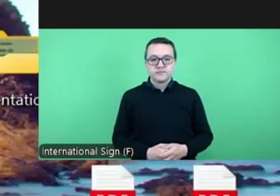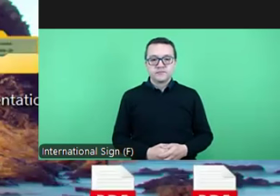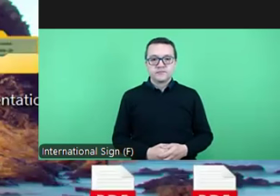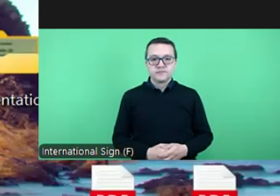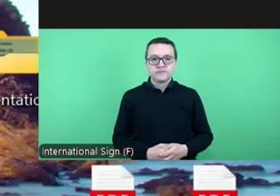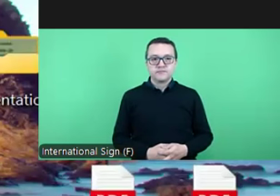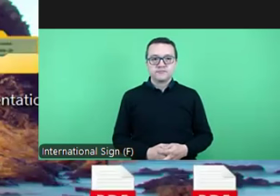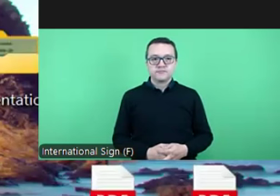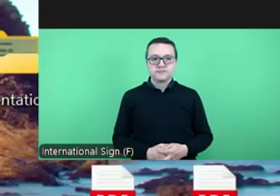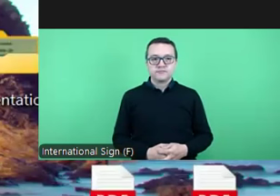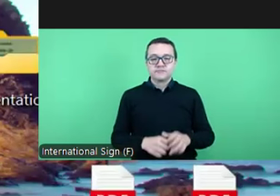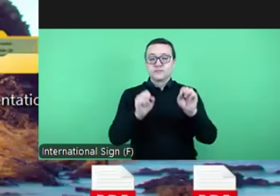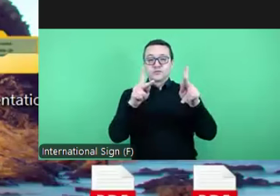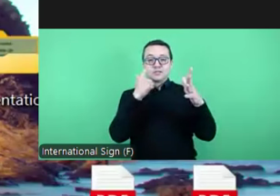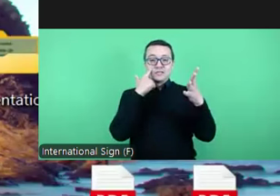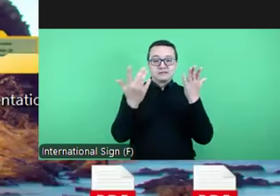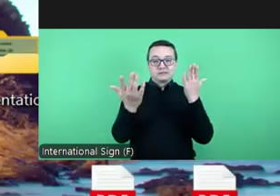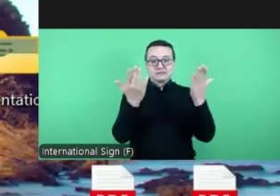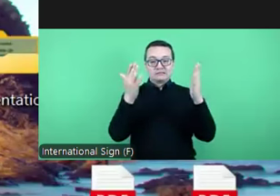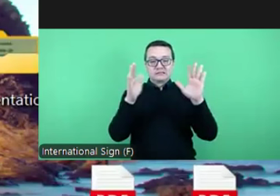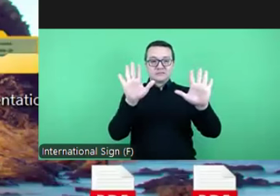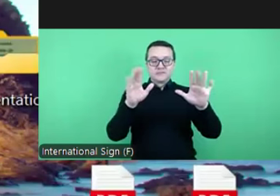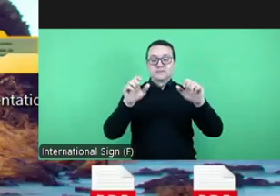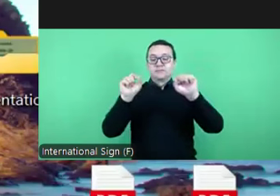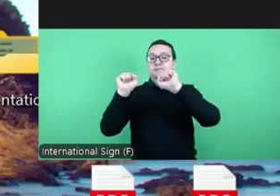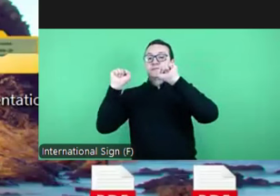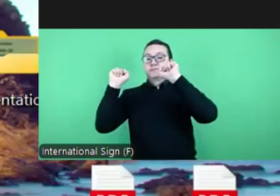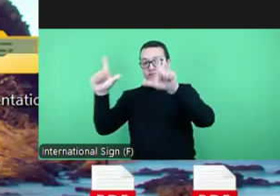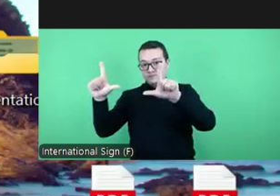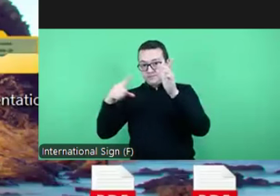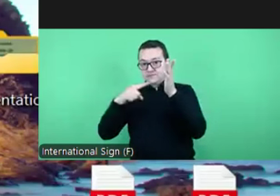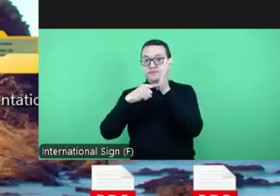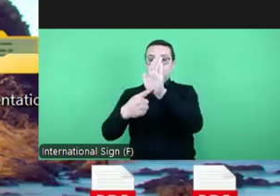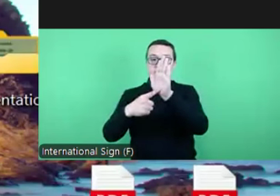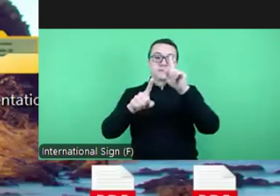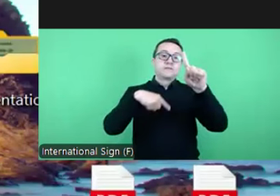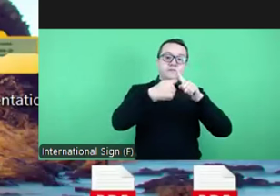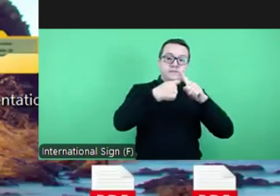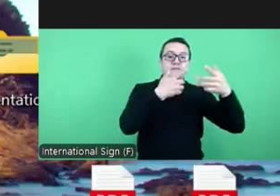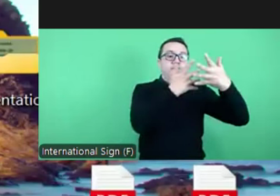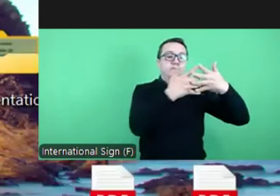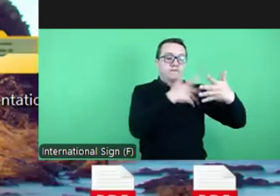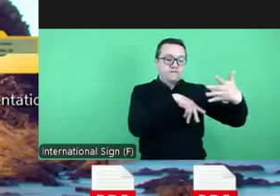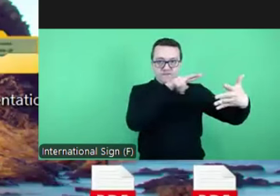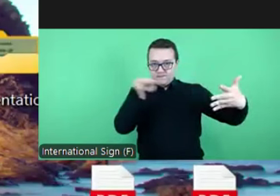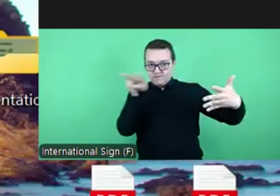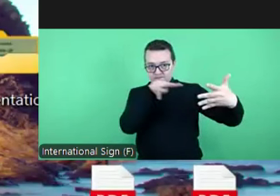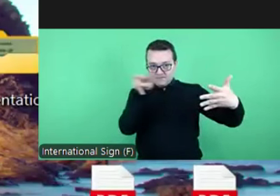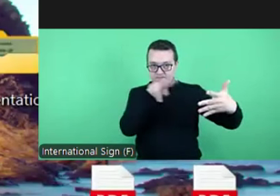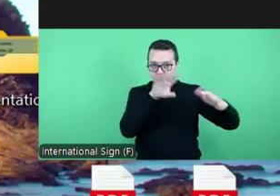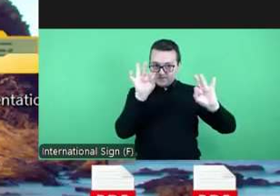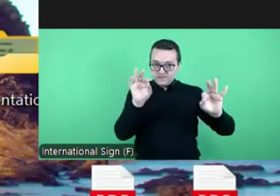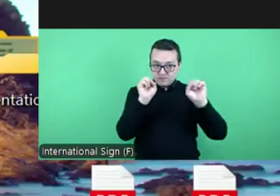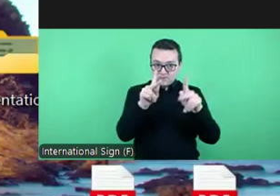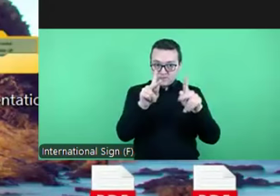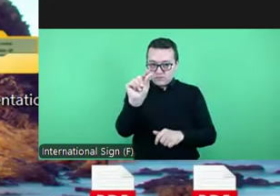deixa eu voltar as notas para cá. All right, let me go back to Pronto. my notes. Então vamos